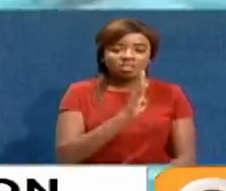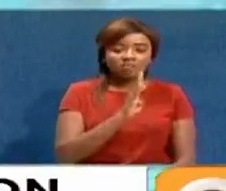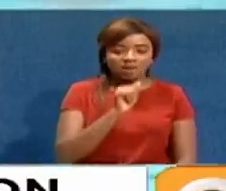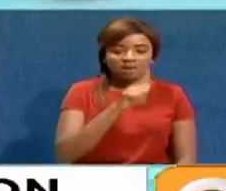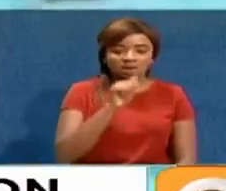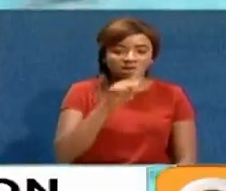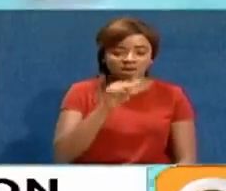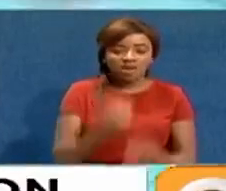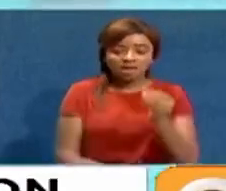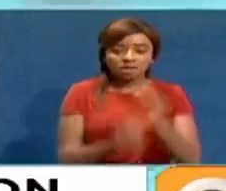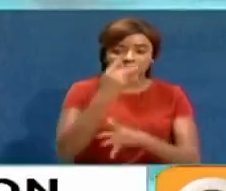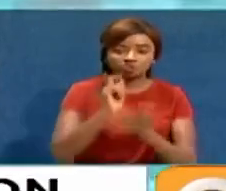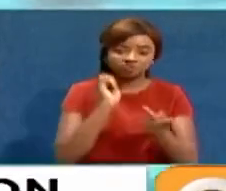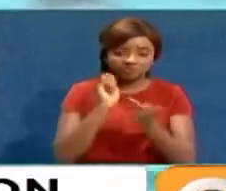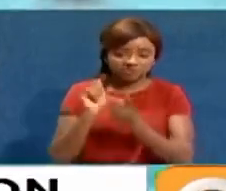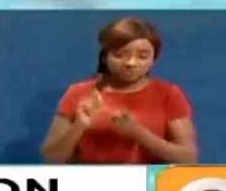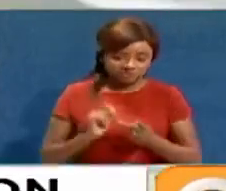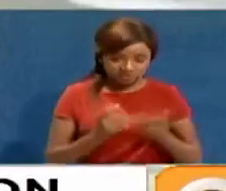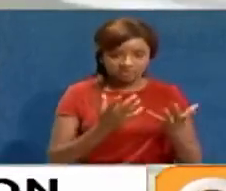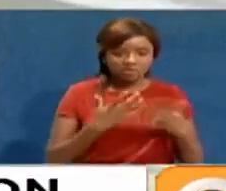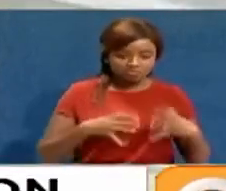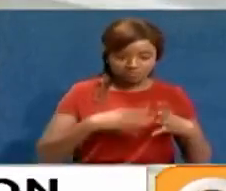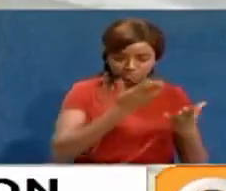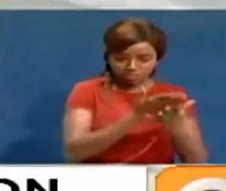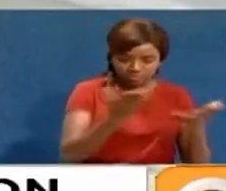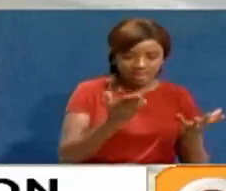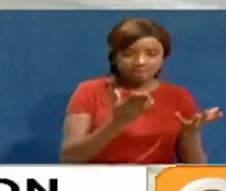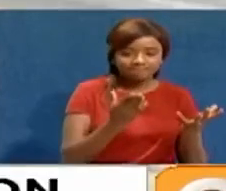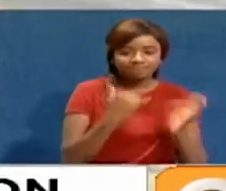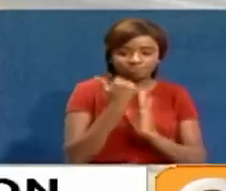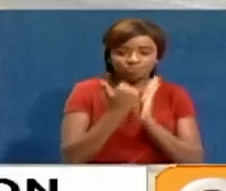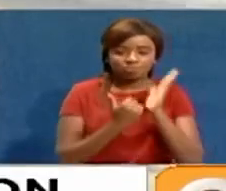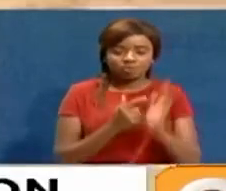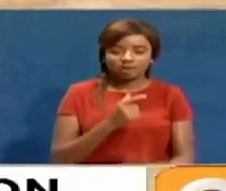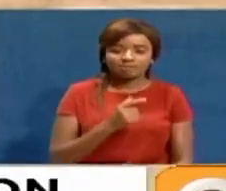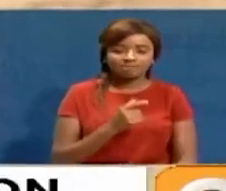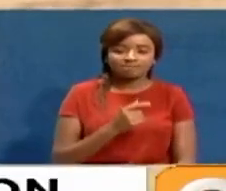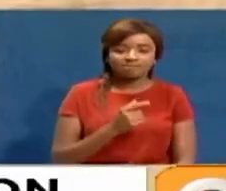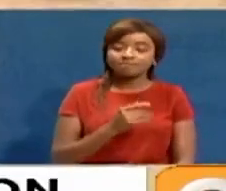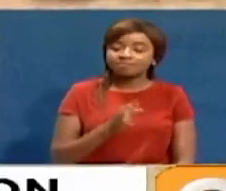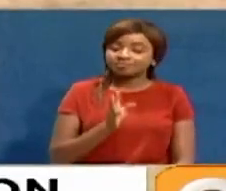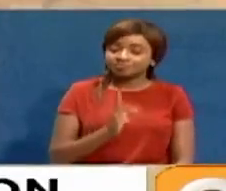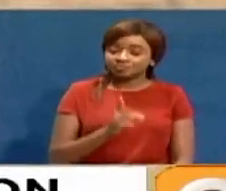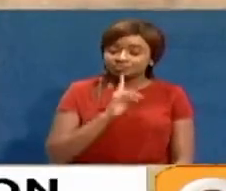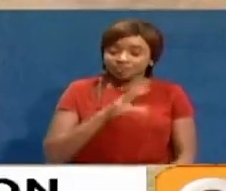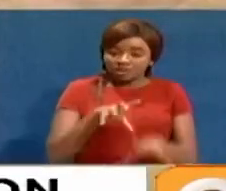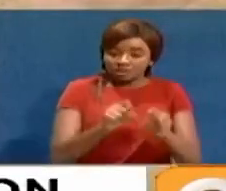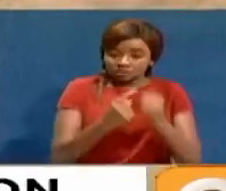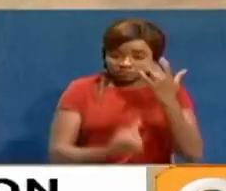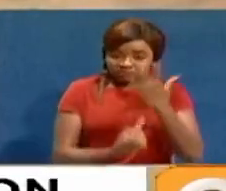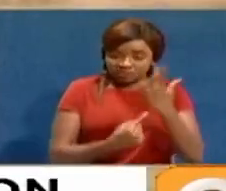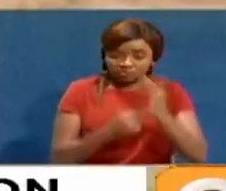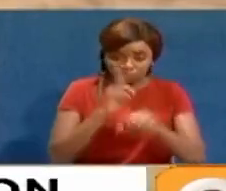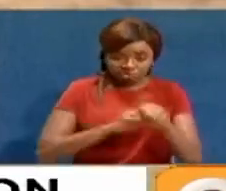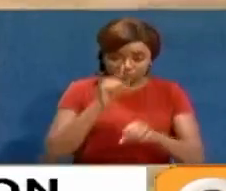Roundtable and the launch of the Masters in Hospitality Business Management program at the Strathmore University, Balala said the adoption of technology